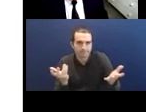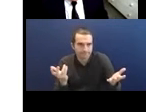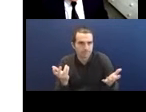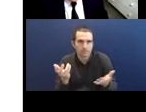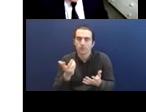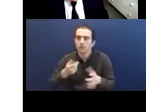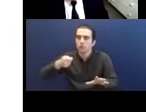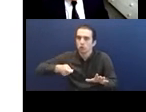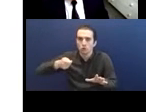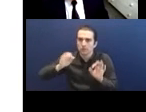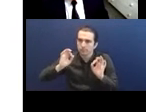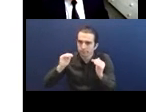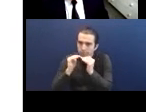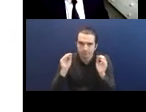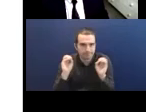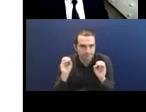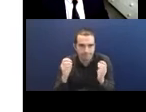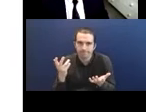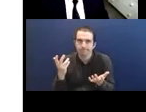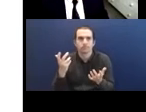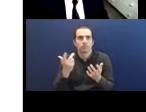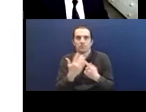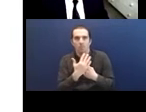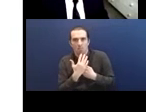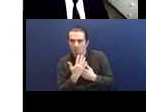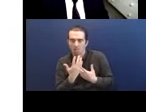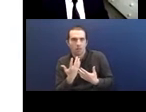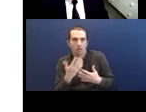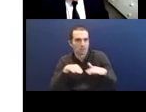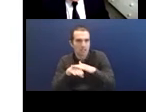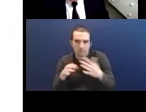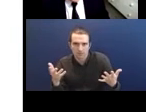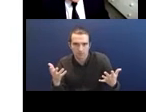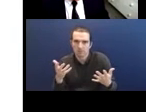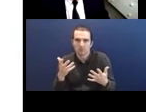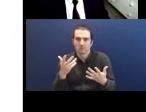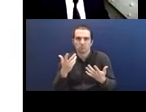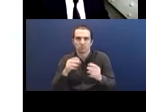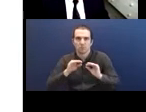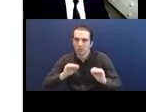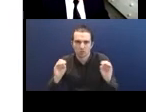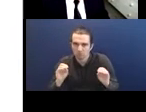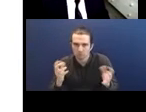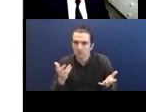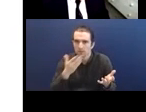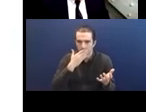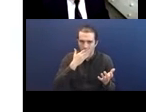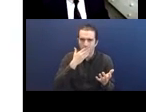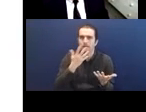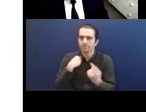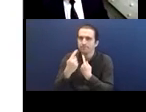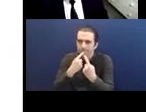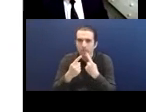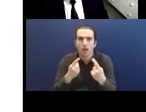they are not. They are to do with a constructed environment, an attitudinal environment, and an